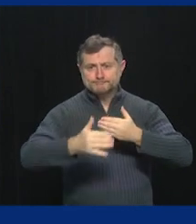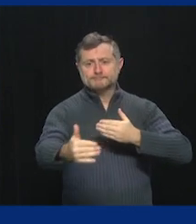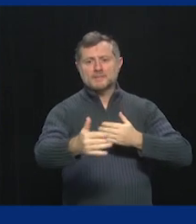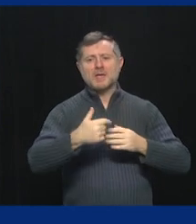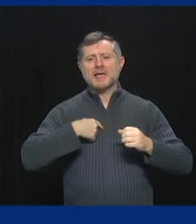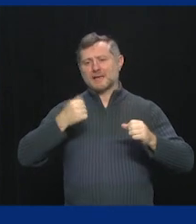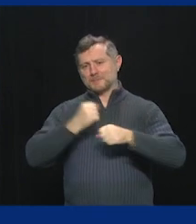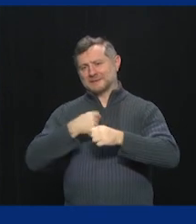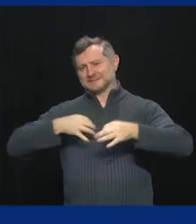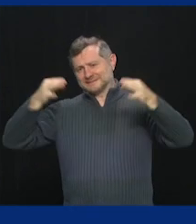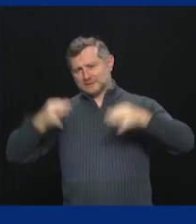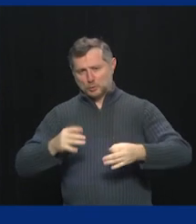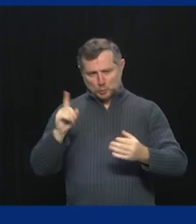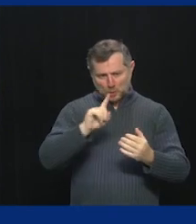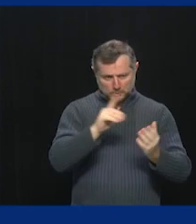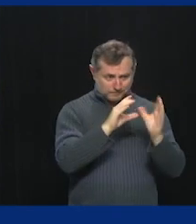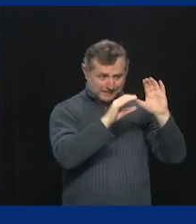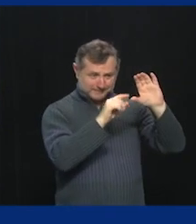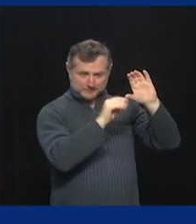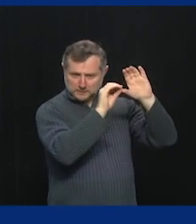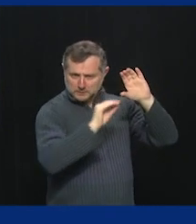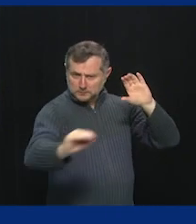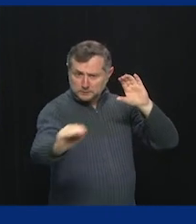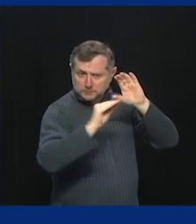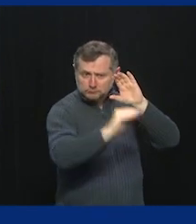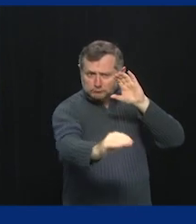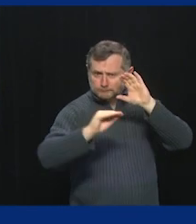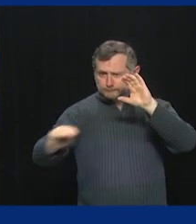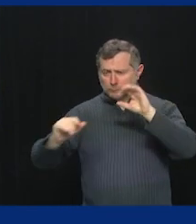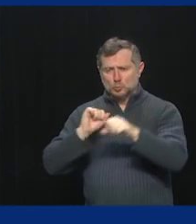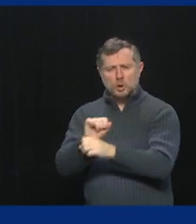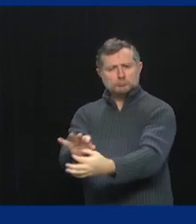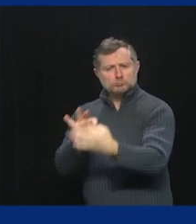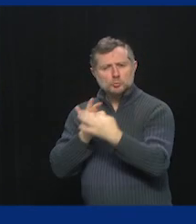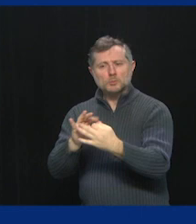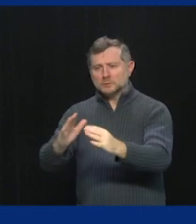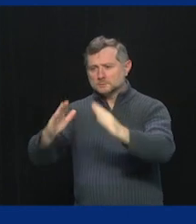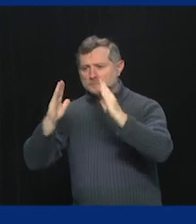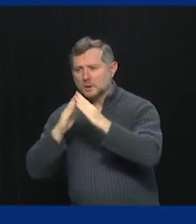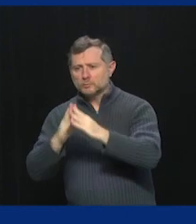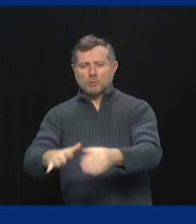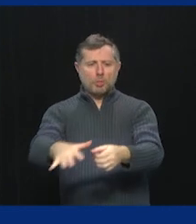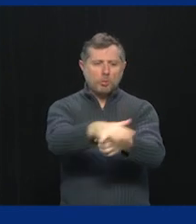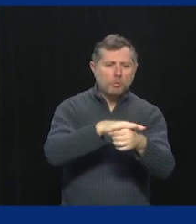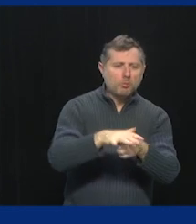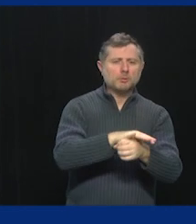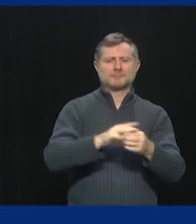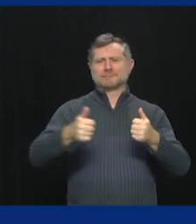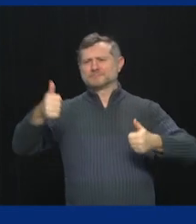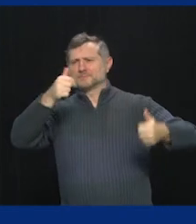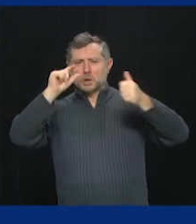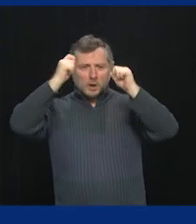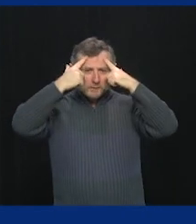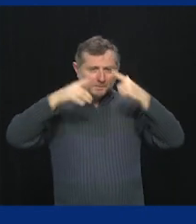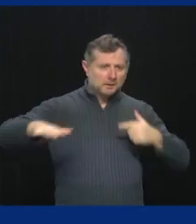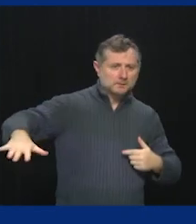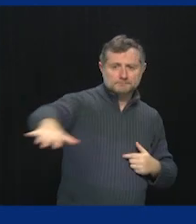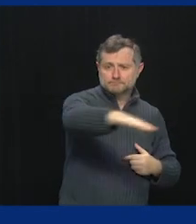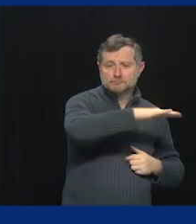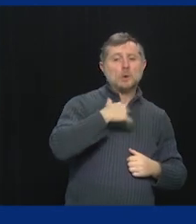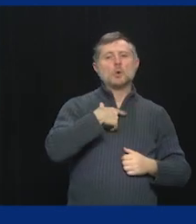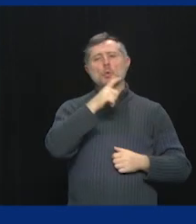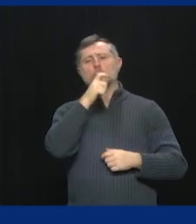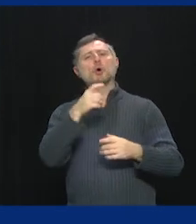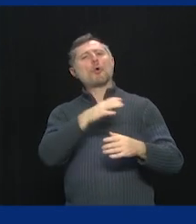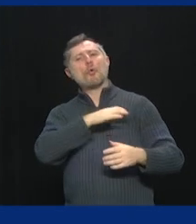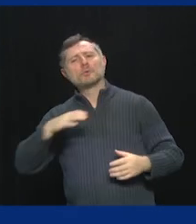I'll be working with our city officials and the local officials, the members of Congress, that I was walking these streets with, our senators, our